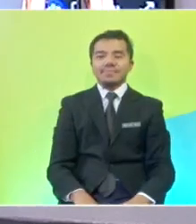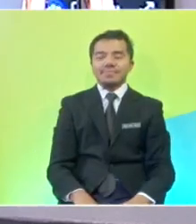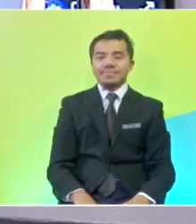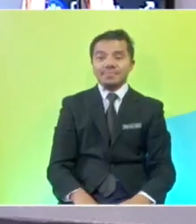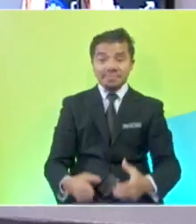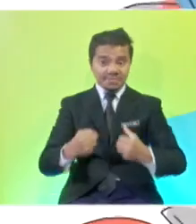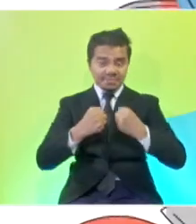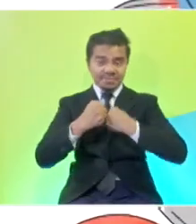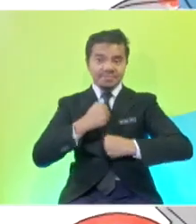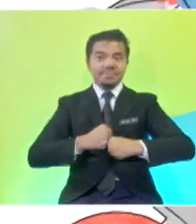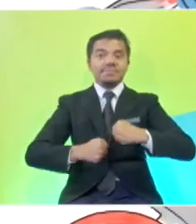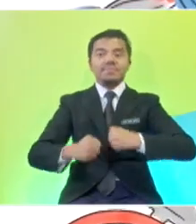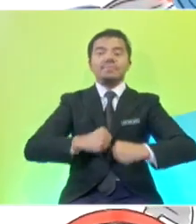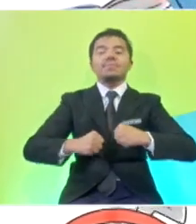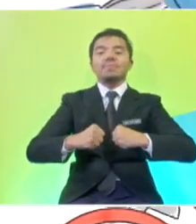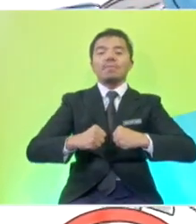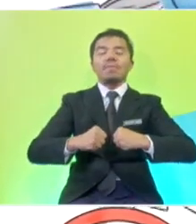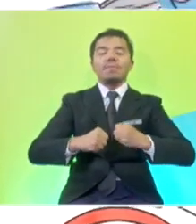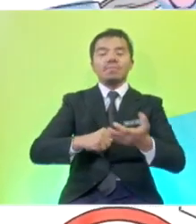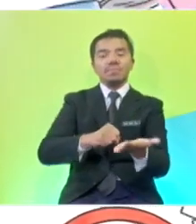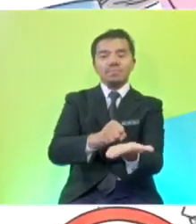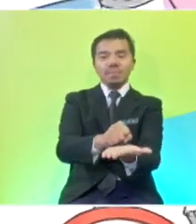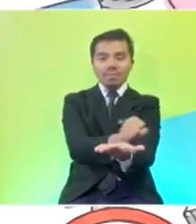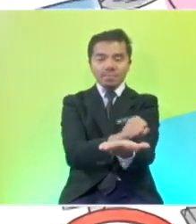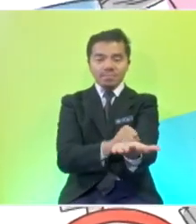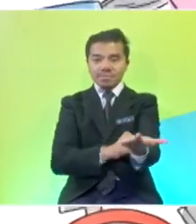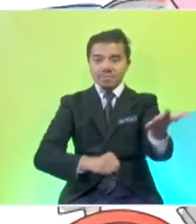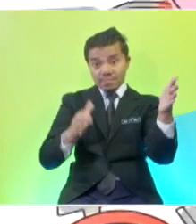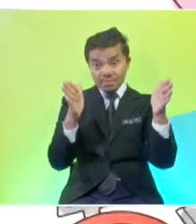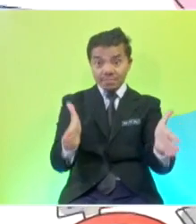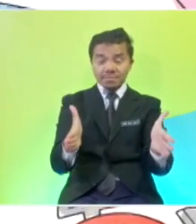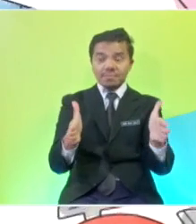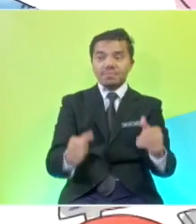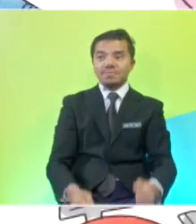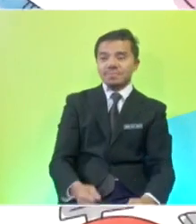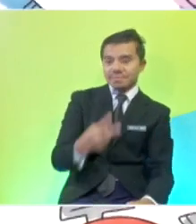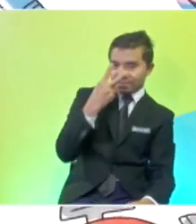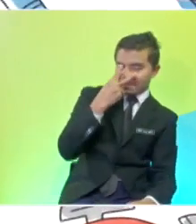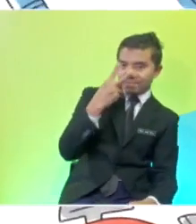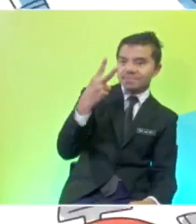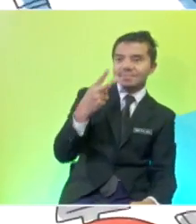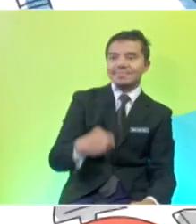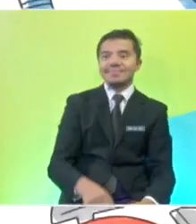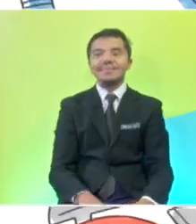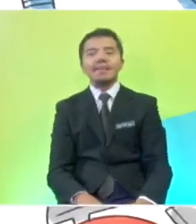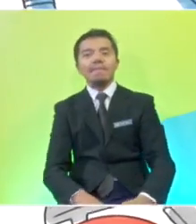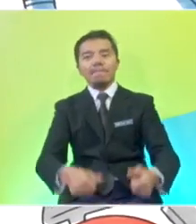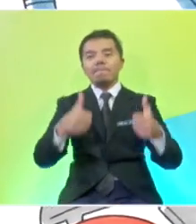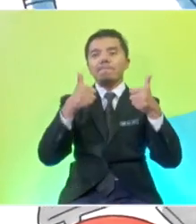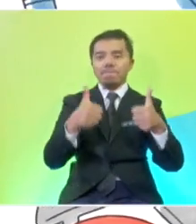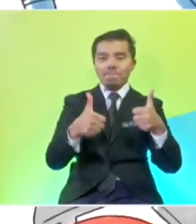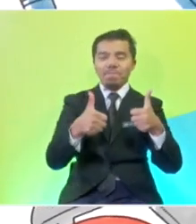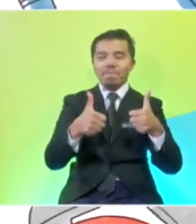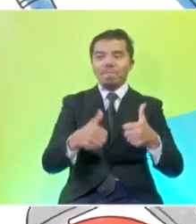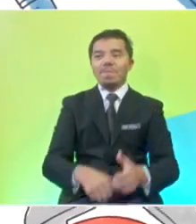so maybe teacher want to check our friends. So if I check, well done everyone. I